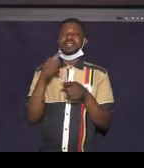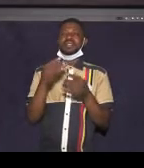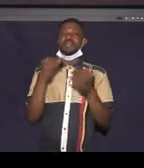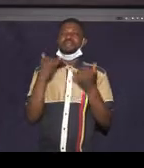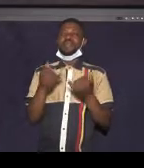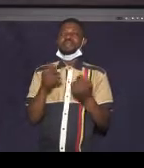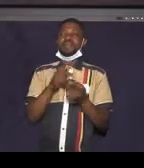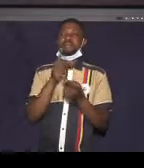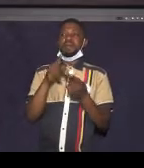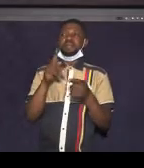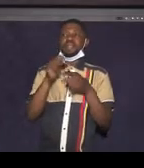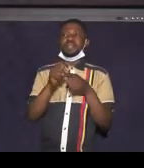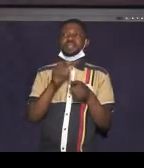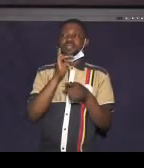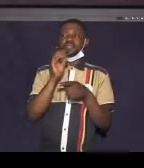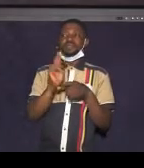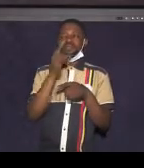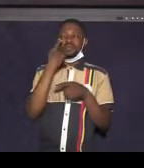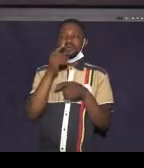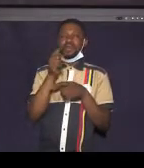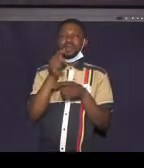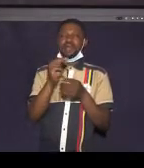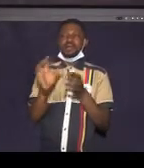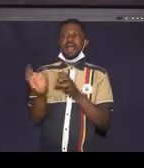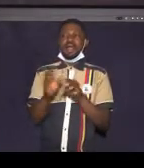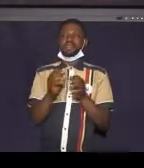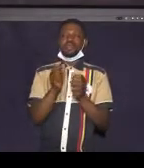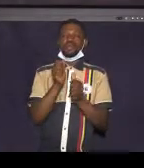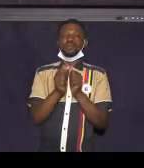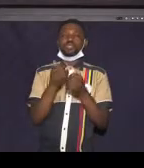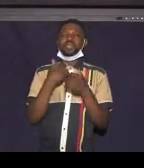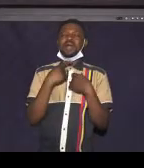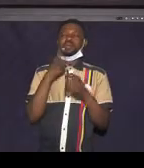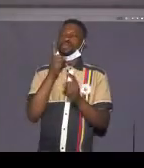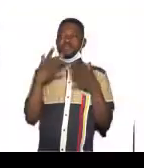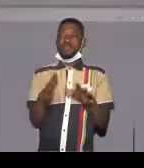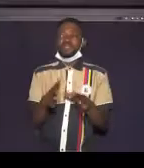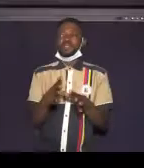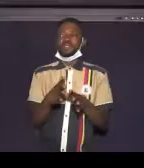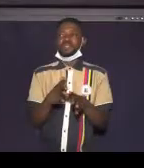The present perfect tense is used for an action which has just finished.